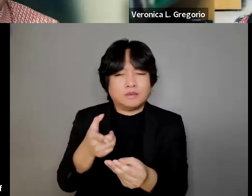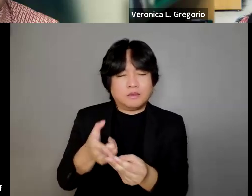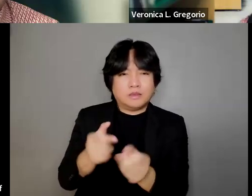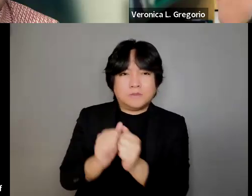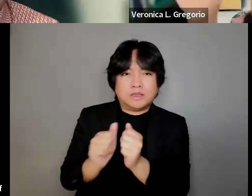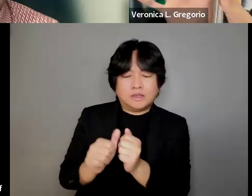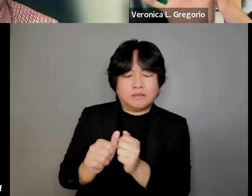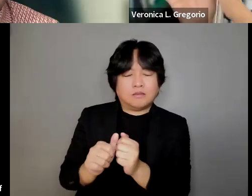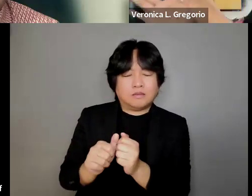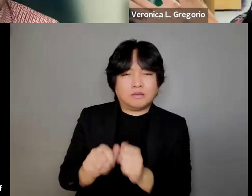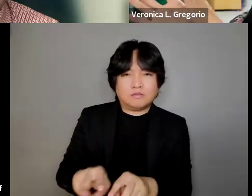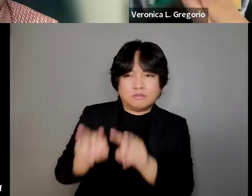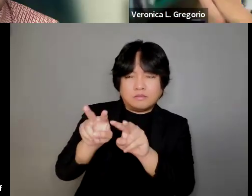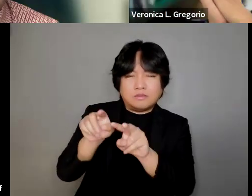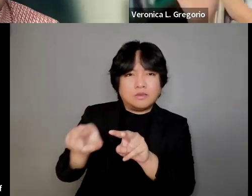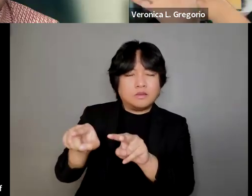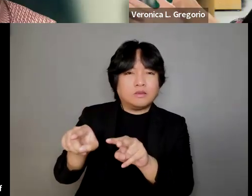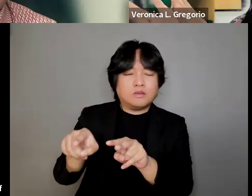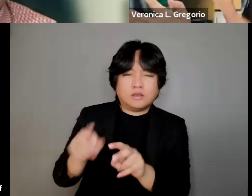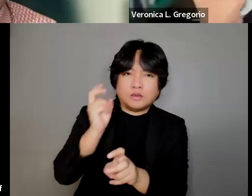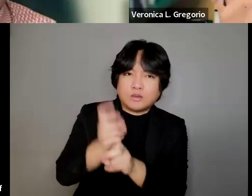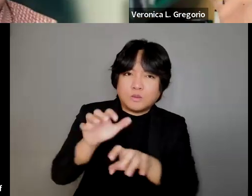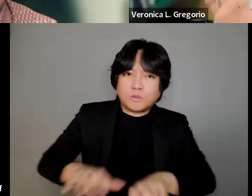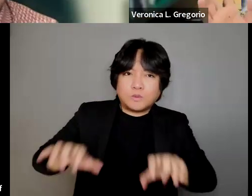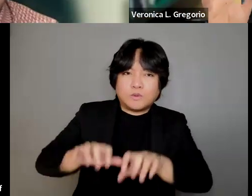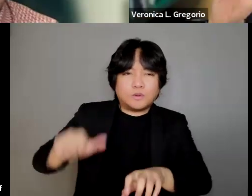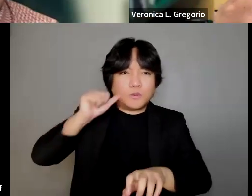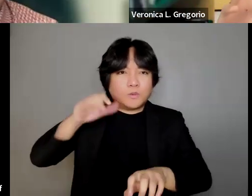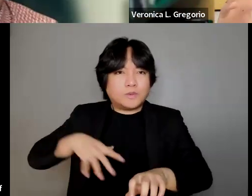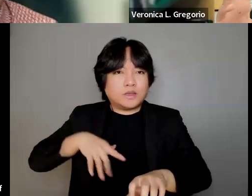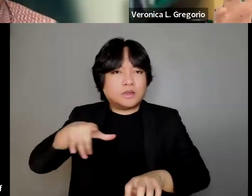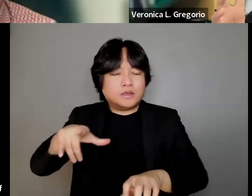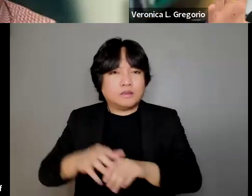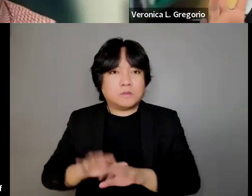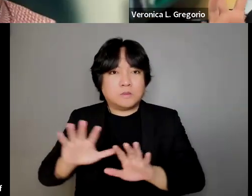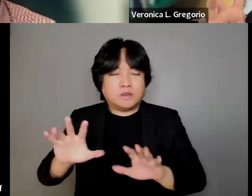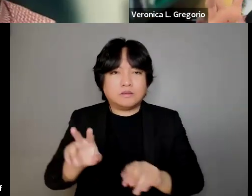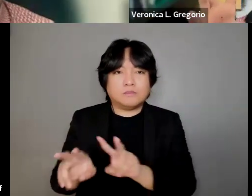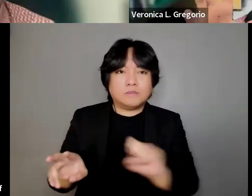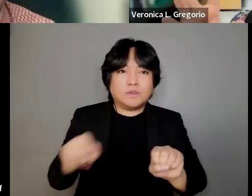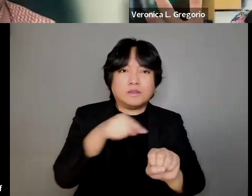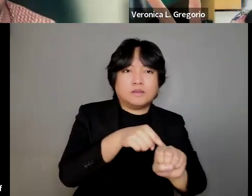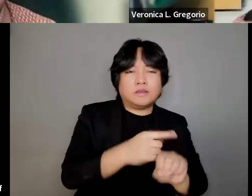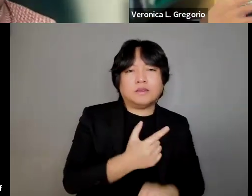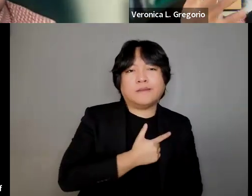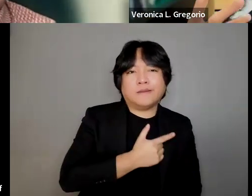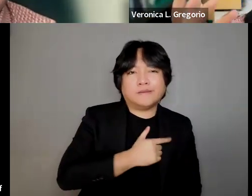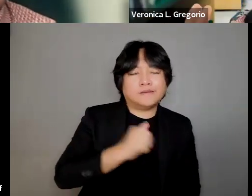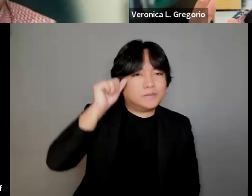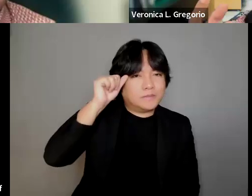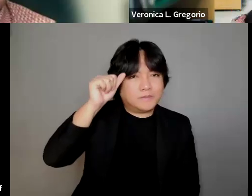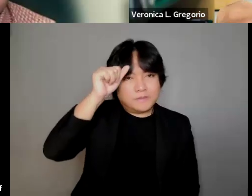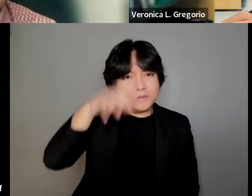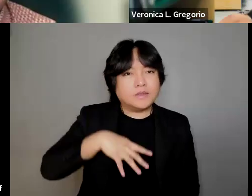of hardworking, modern woman versus there's the lazy rural men, right? And